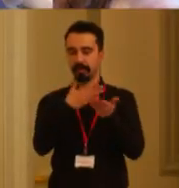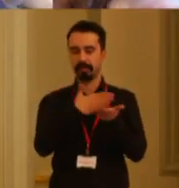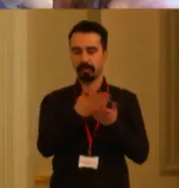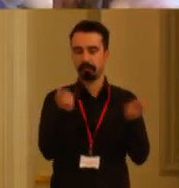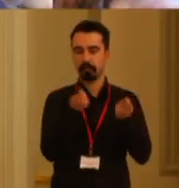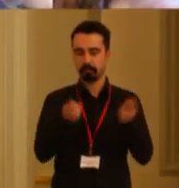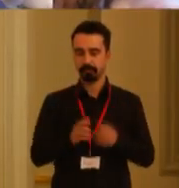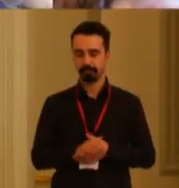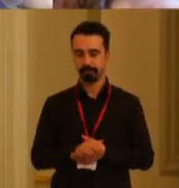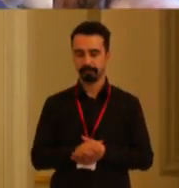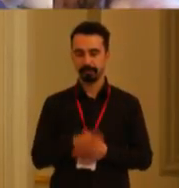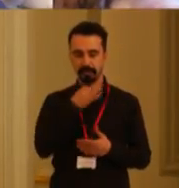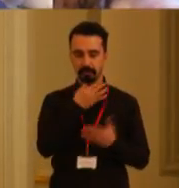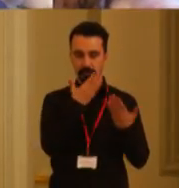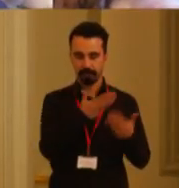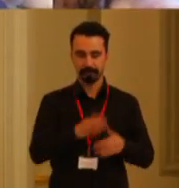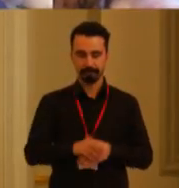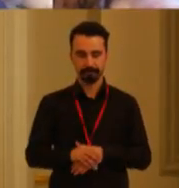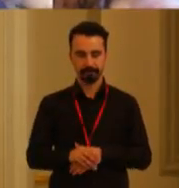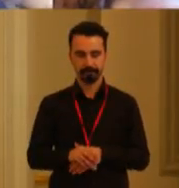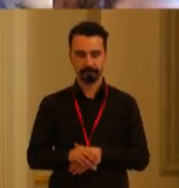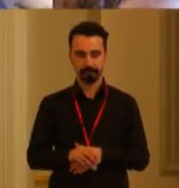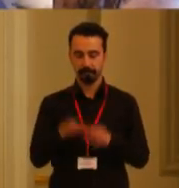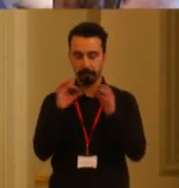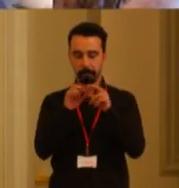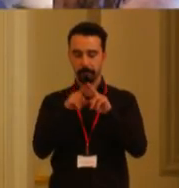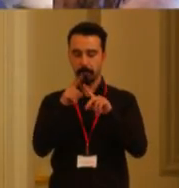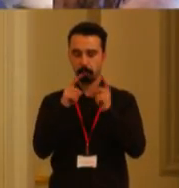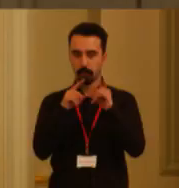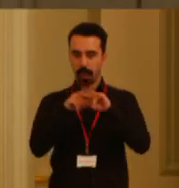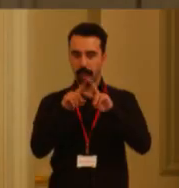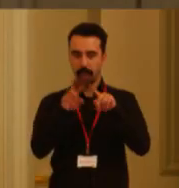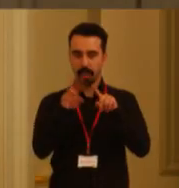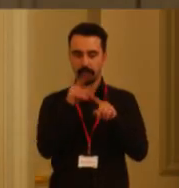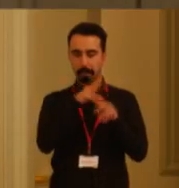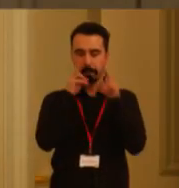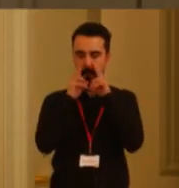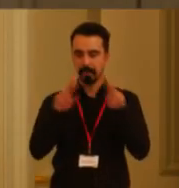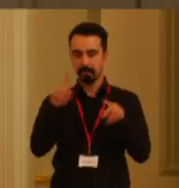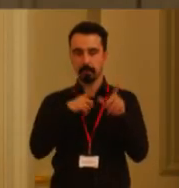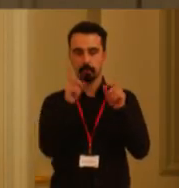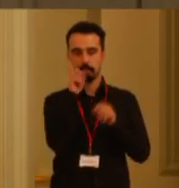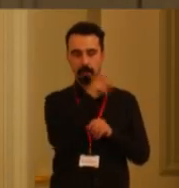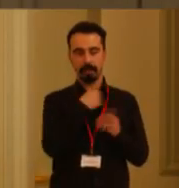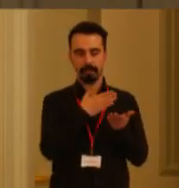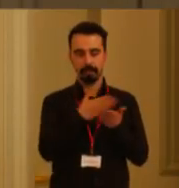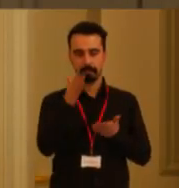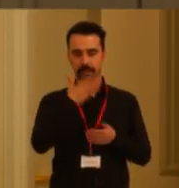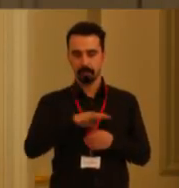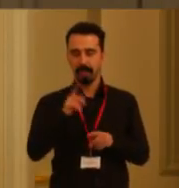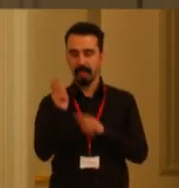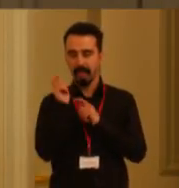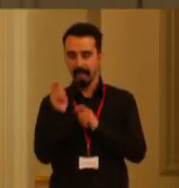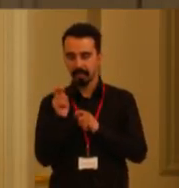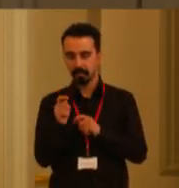loads and loads of other stories coming about. Bertrand, let me turn to you. A similar question